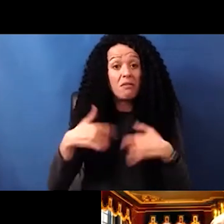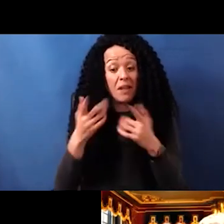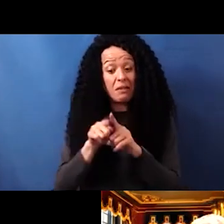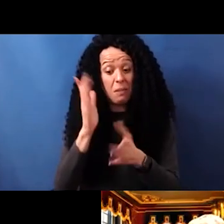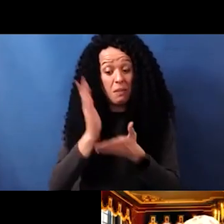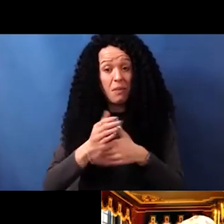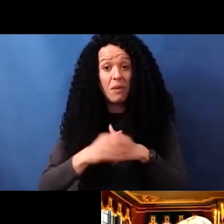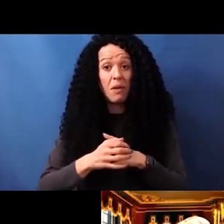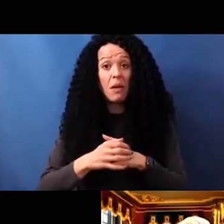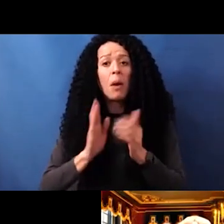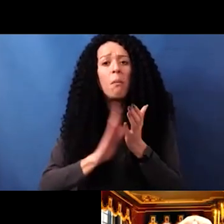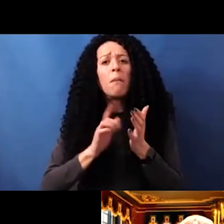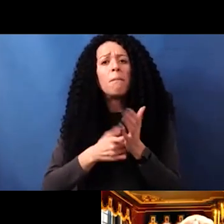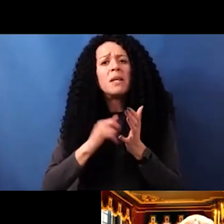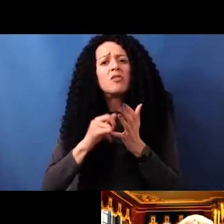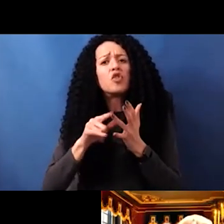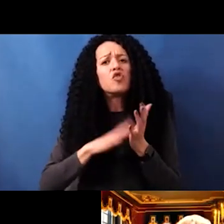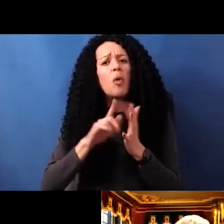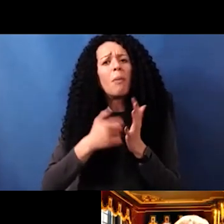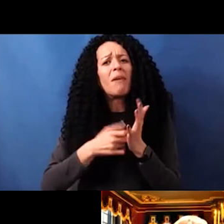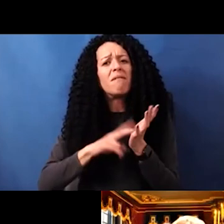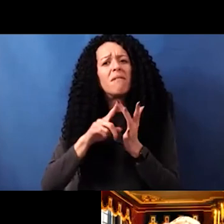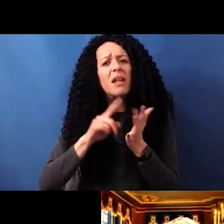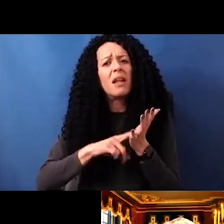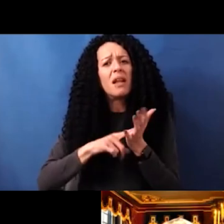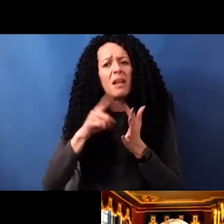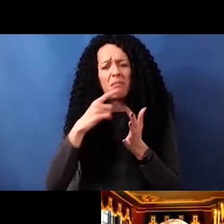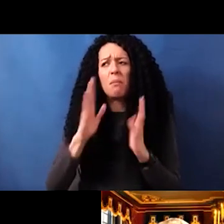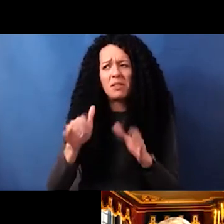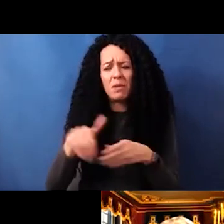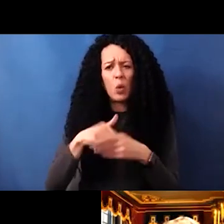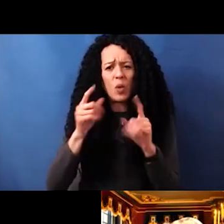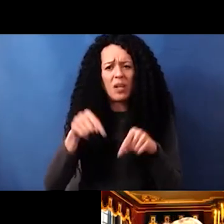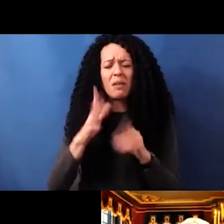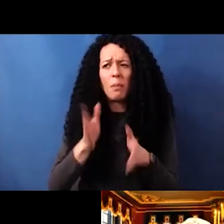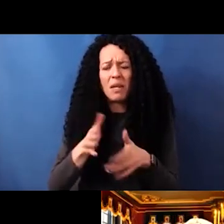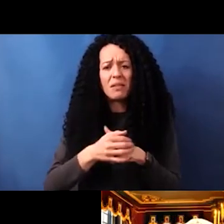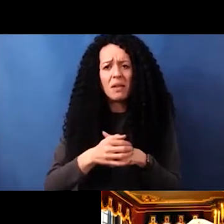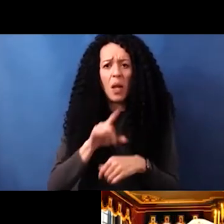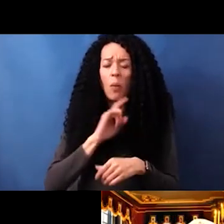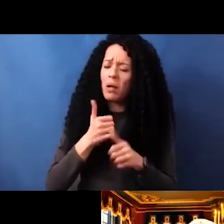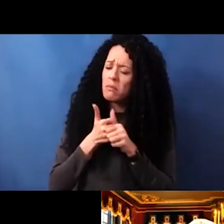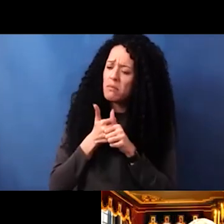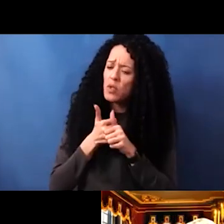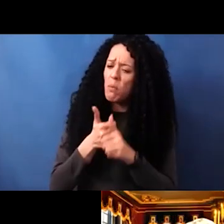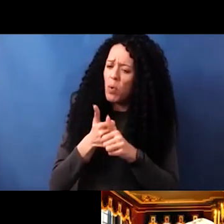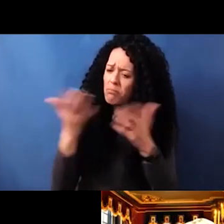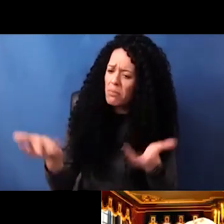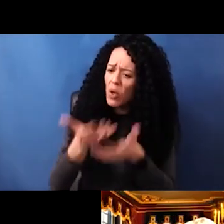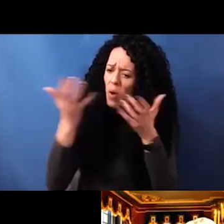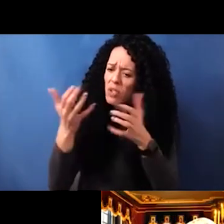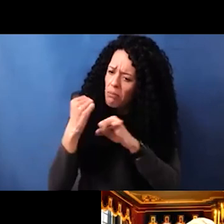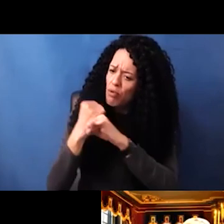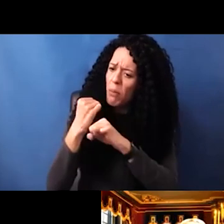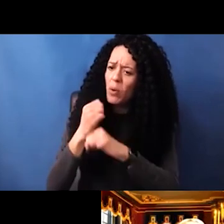yes, but Mr. Somerville must, of course, be included in this. And he has always supported, encouraged, and promoted